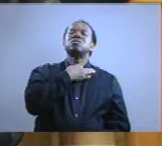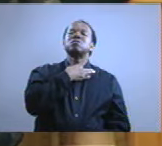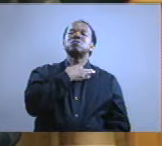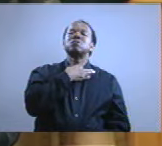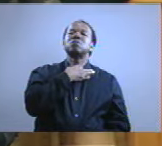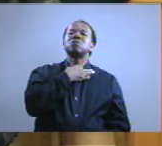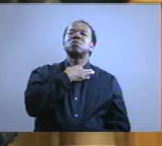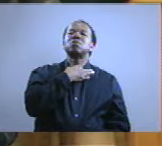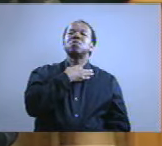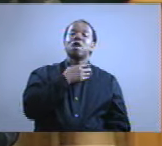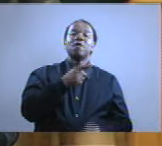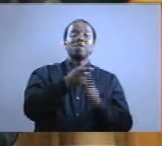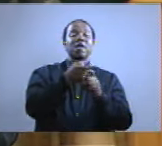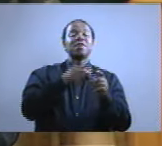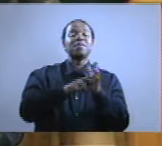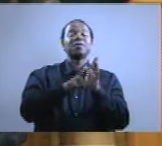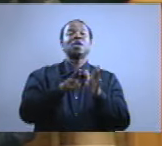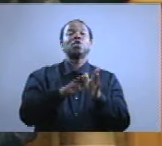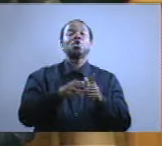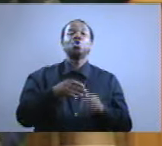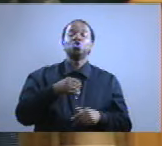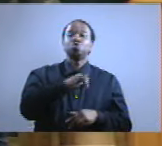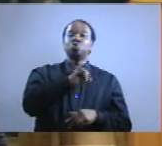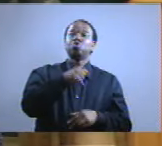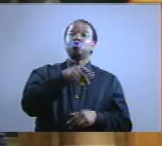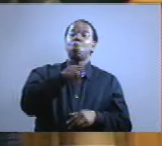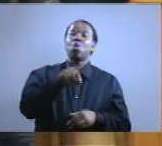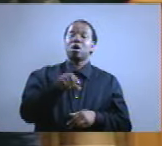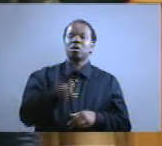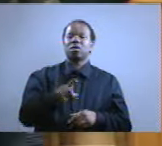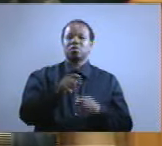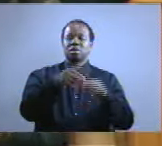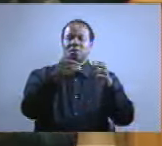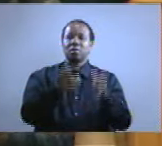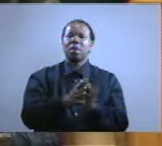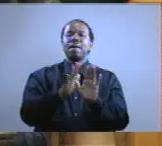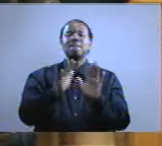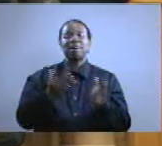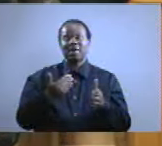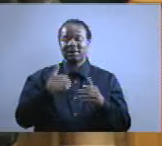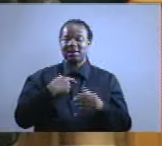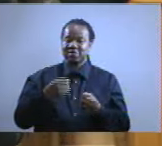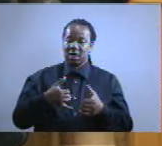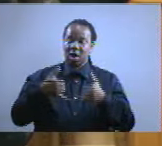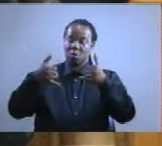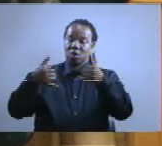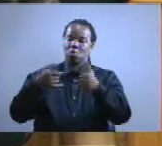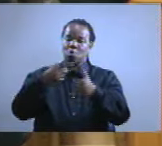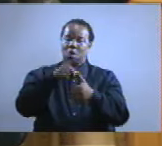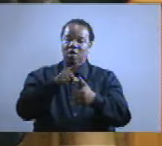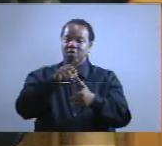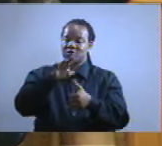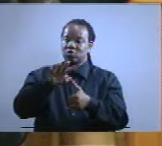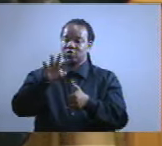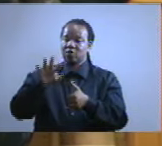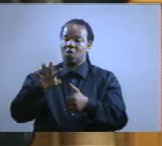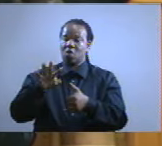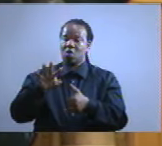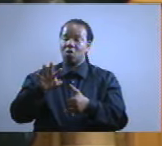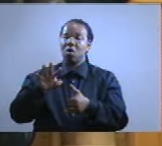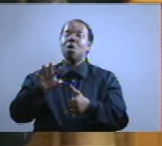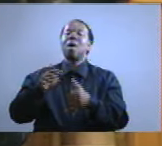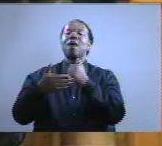Edinburgh's International Award Foundation. The award is offered in 144 countries. In receiving his